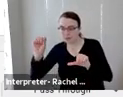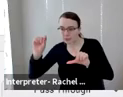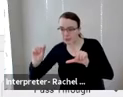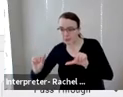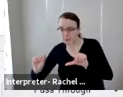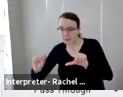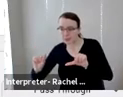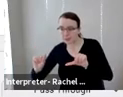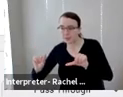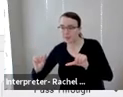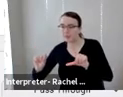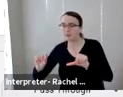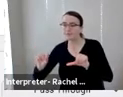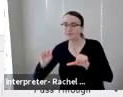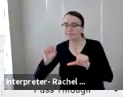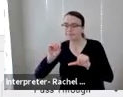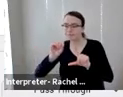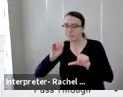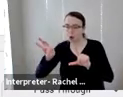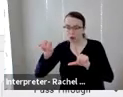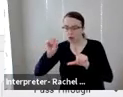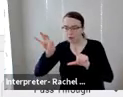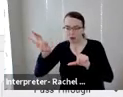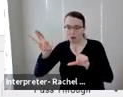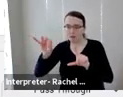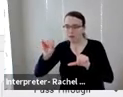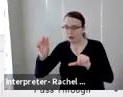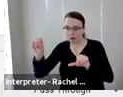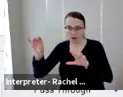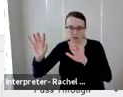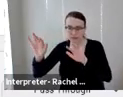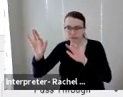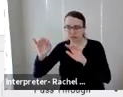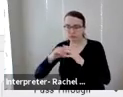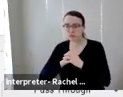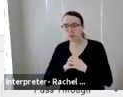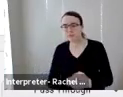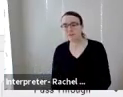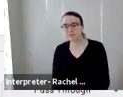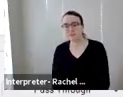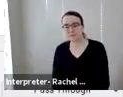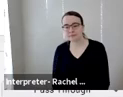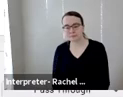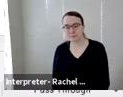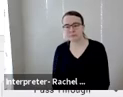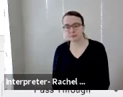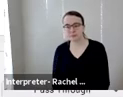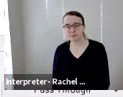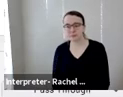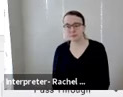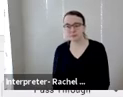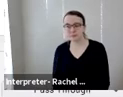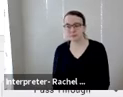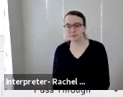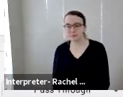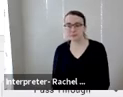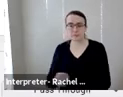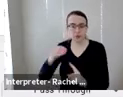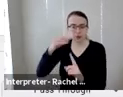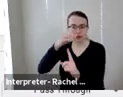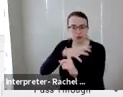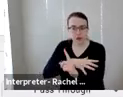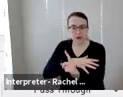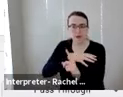more, and I then go ahead and turn on a couple layers from that, right? I'll turn on my shadow and